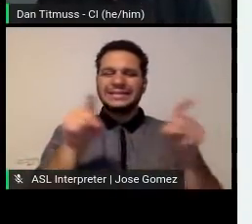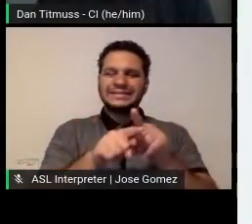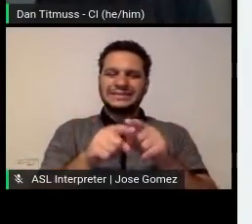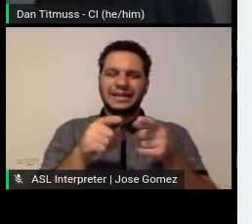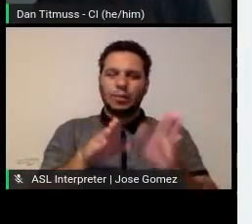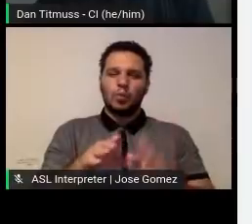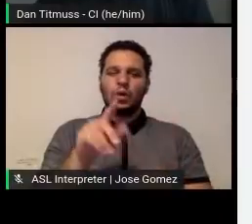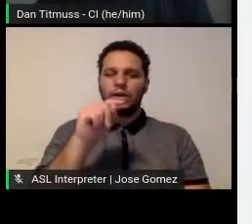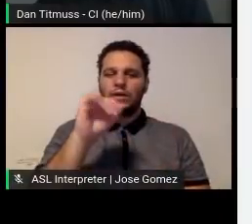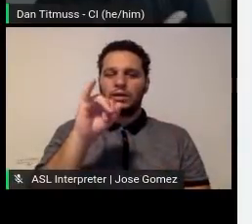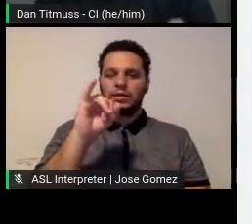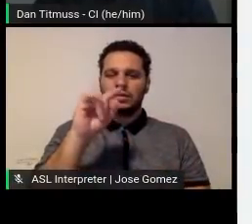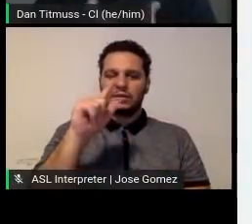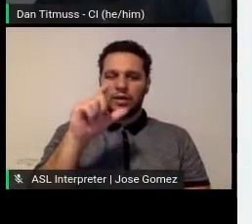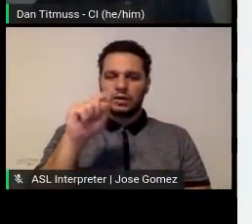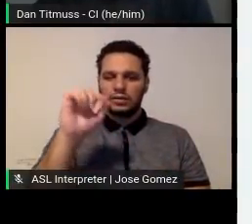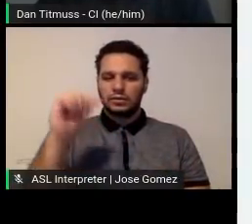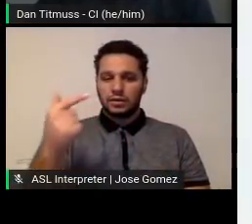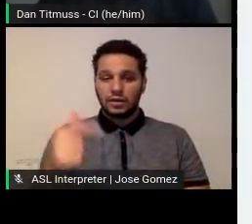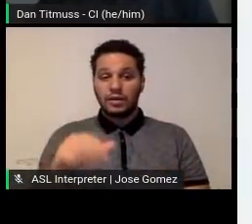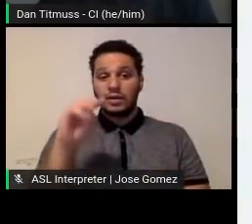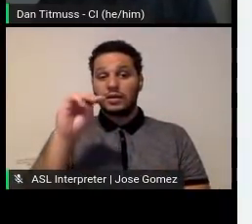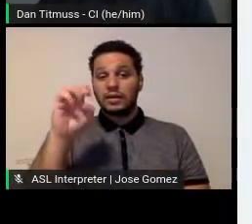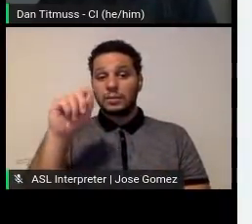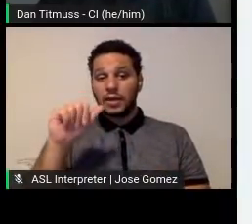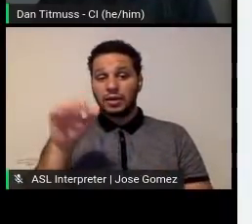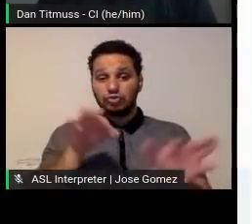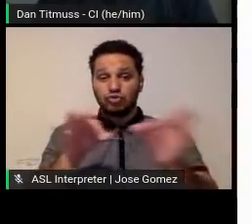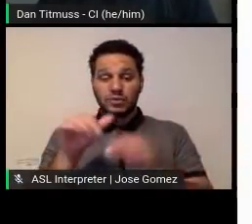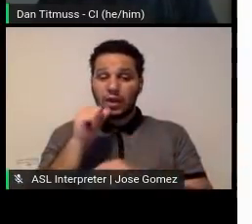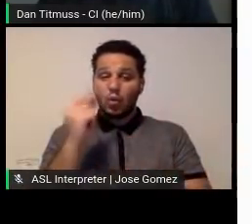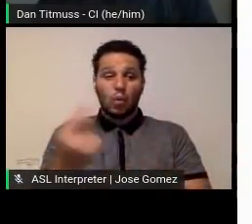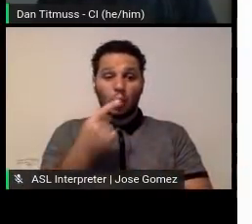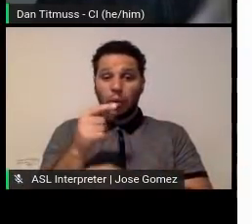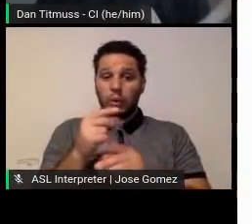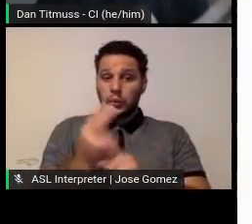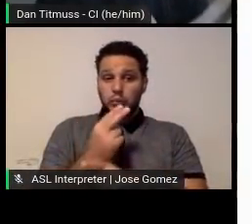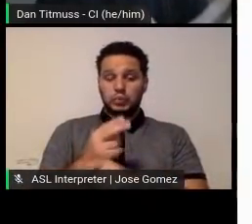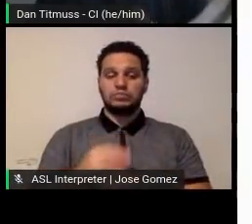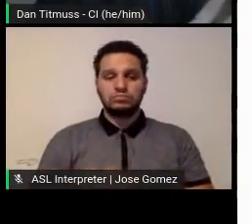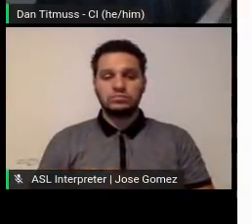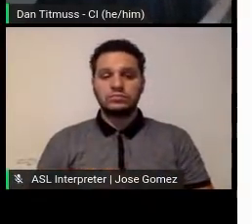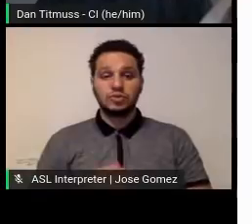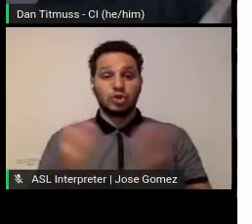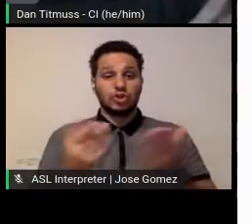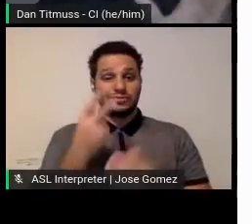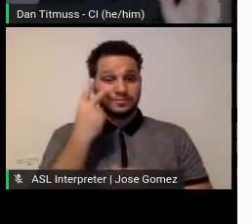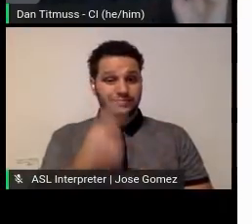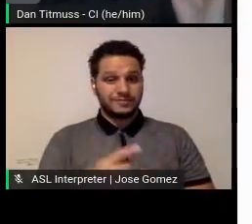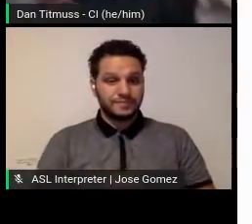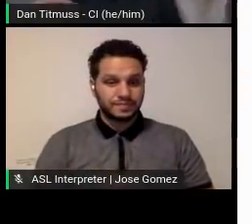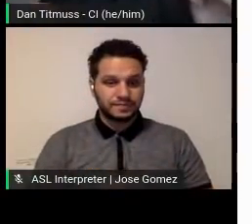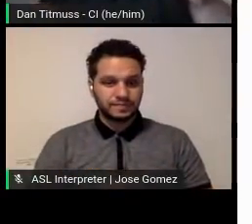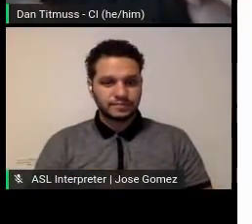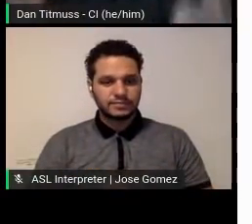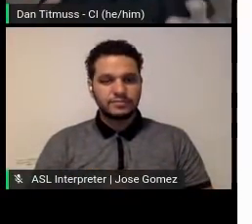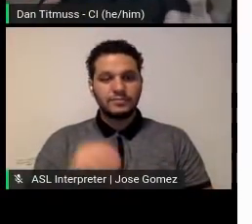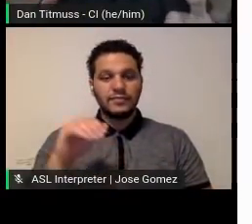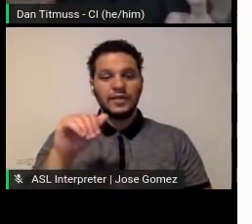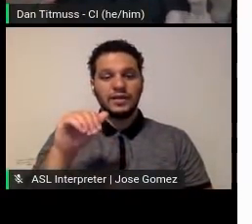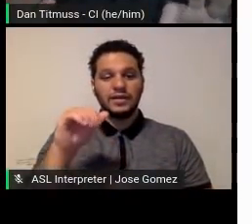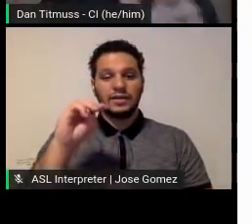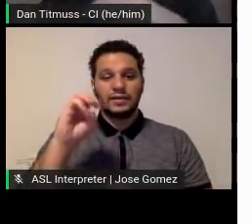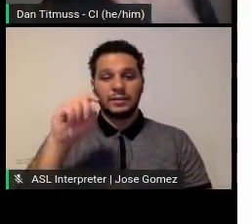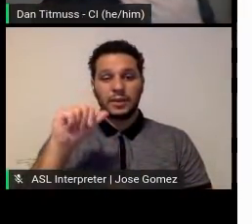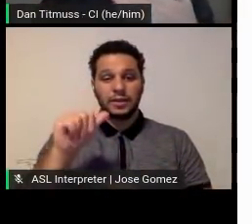tag does. And the meta description isn't always used in full. So here, the meta description